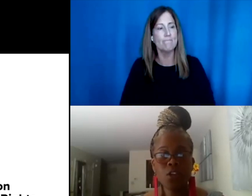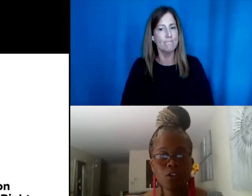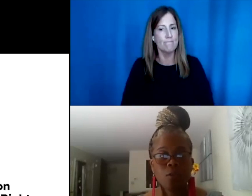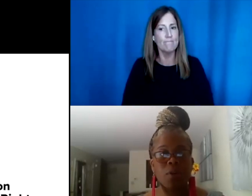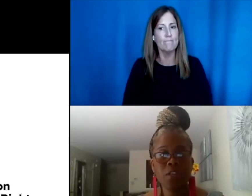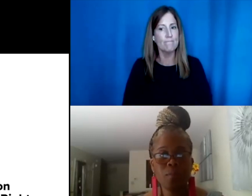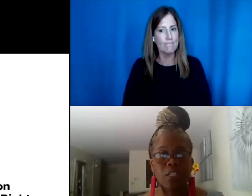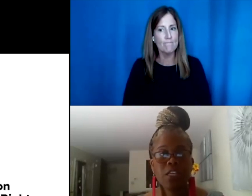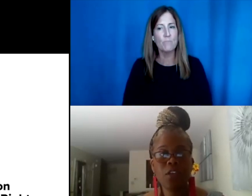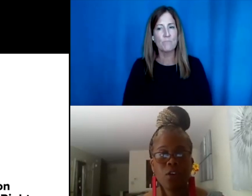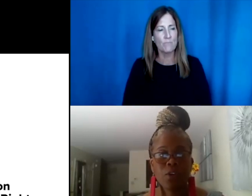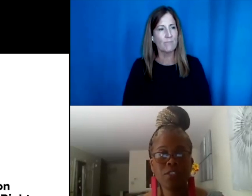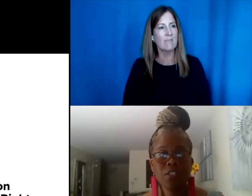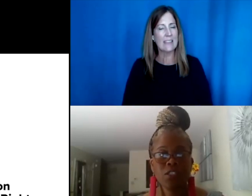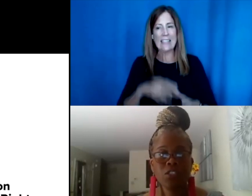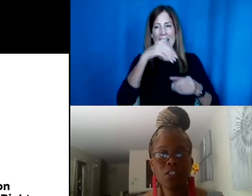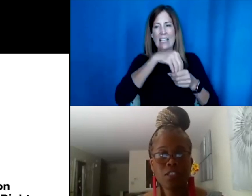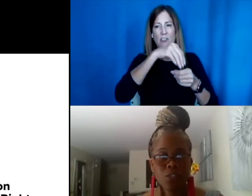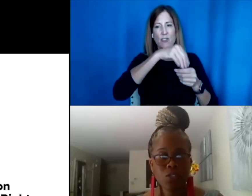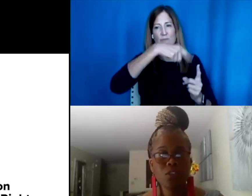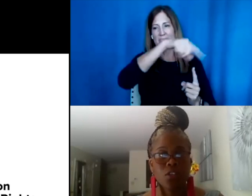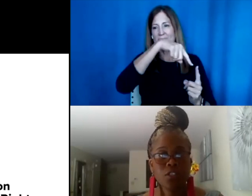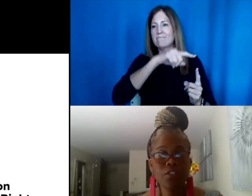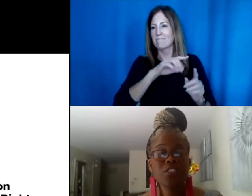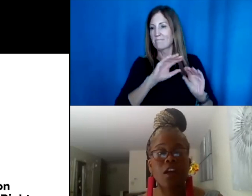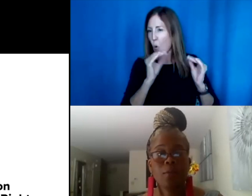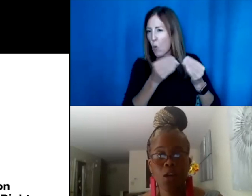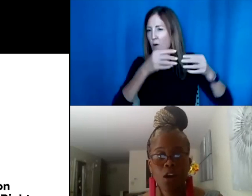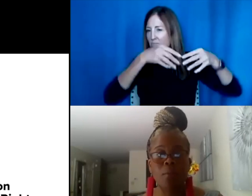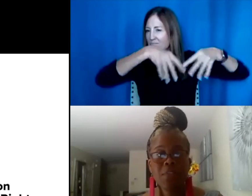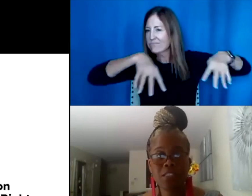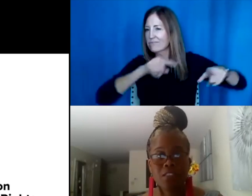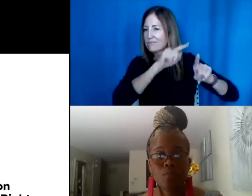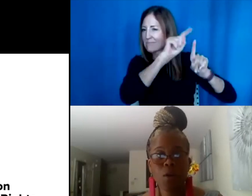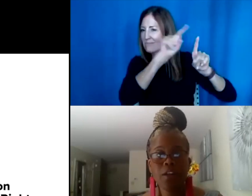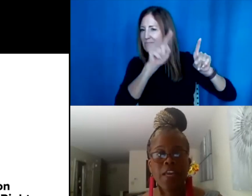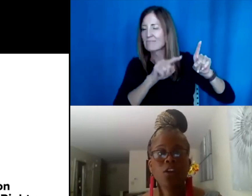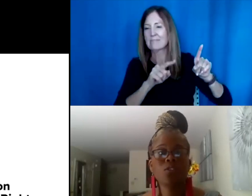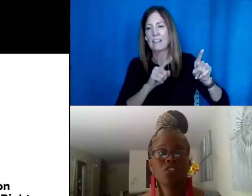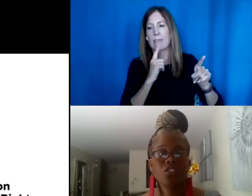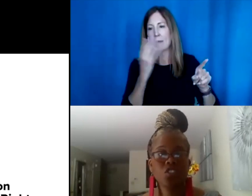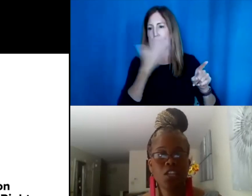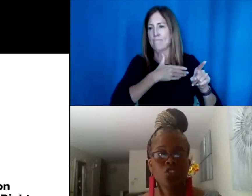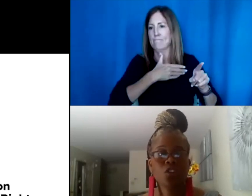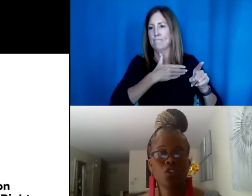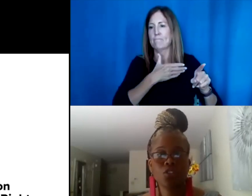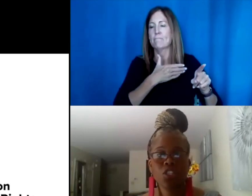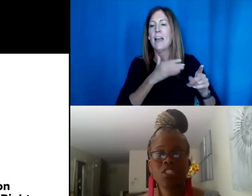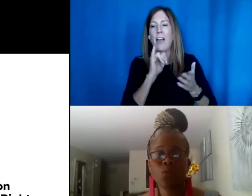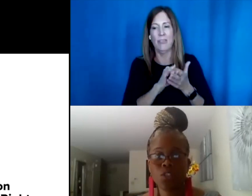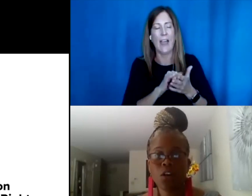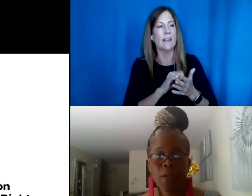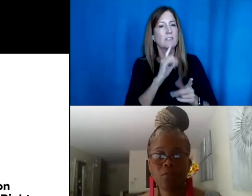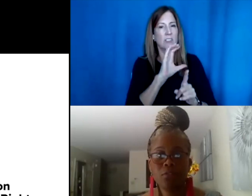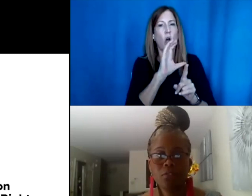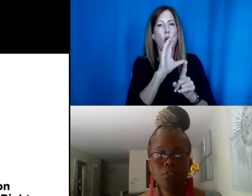the internal part that I believe organizations, as we talked earlier, some are missing this part, and that goes into change, the culture change